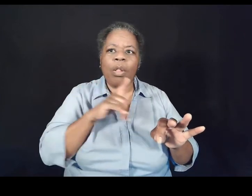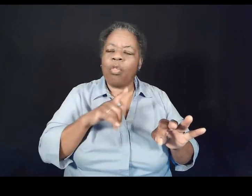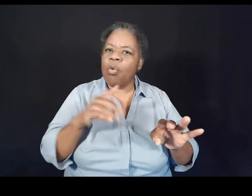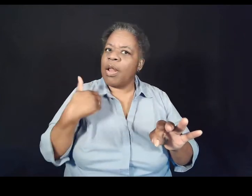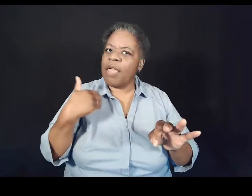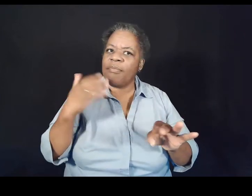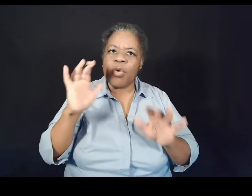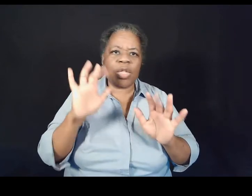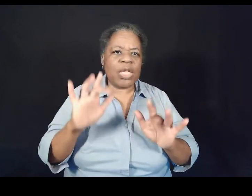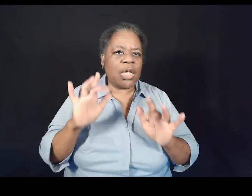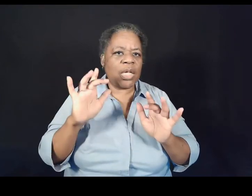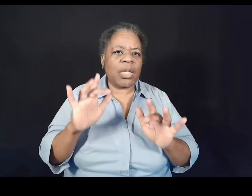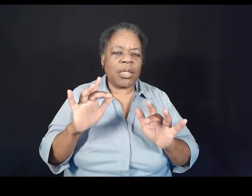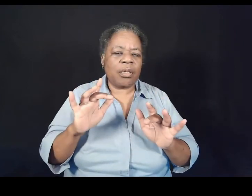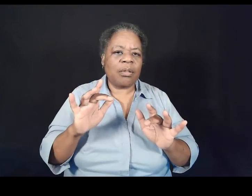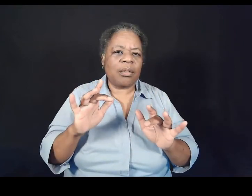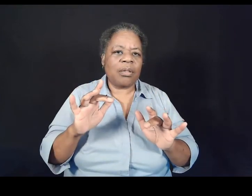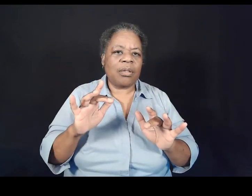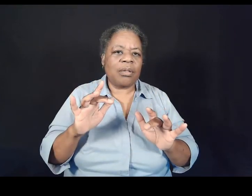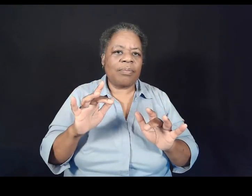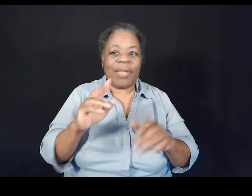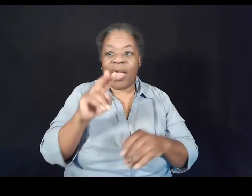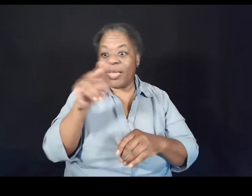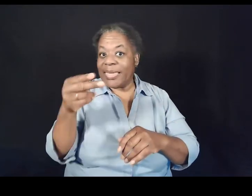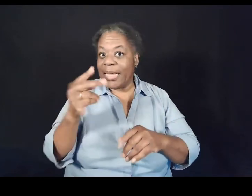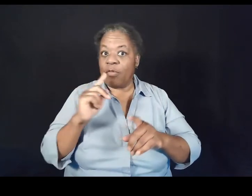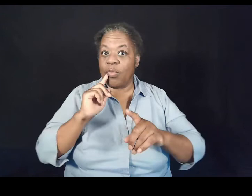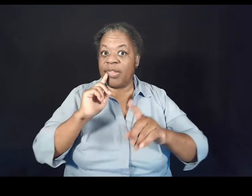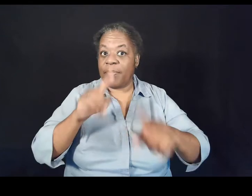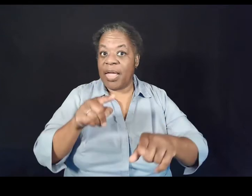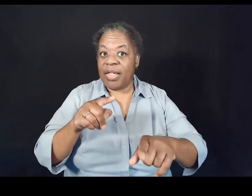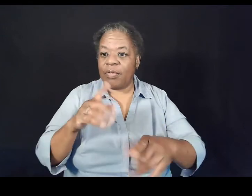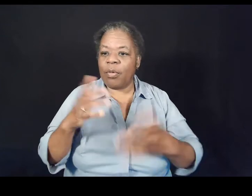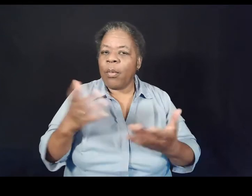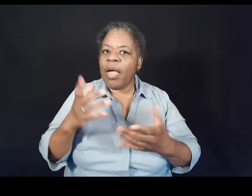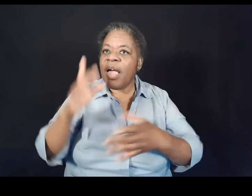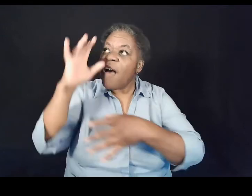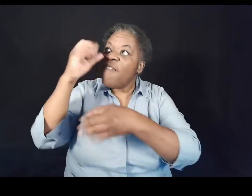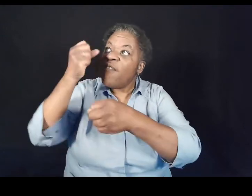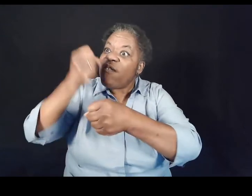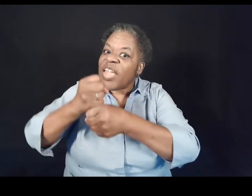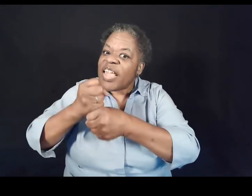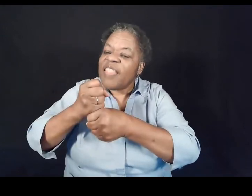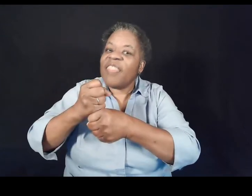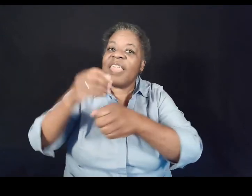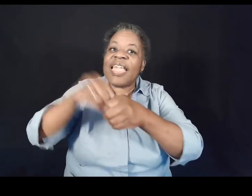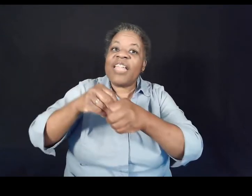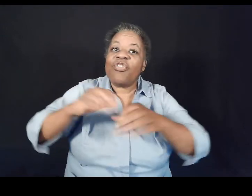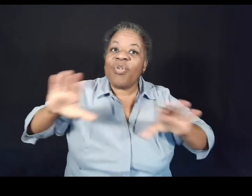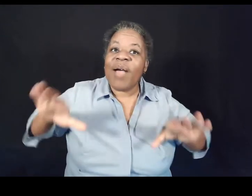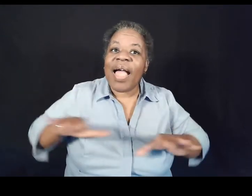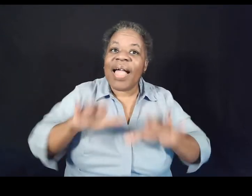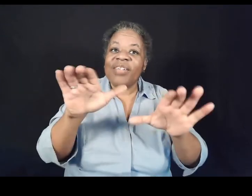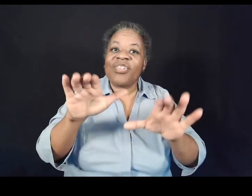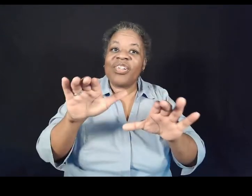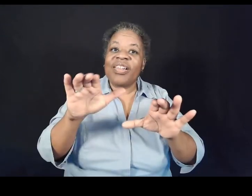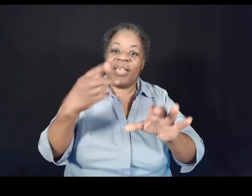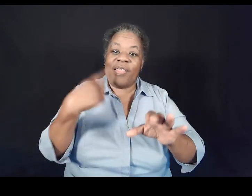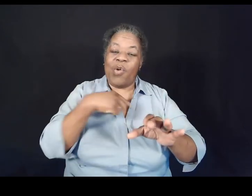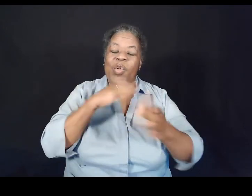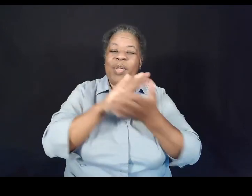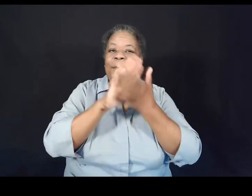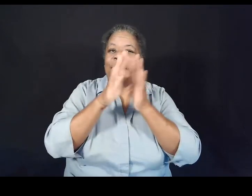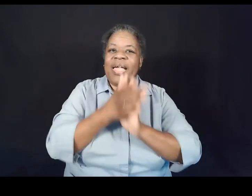And let our second response be to put our faith into action by being as merciful to others